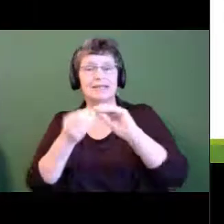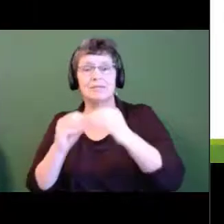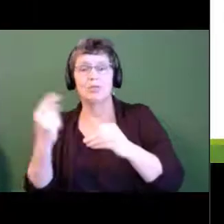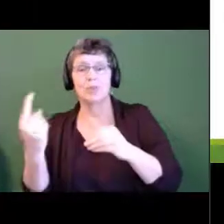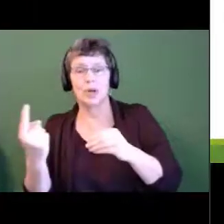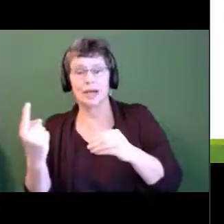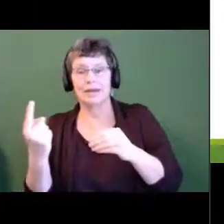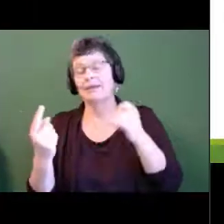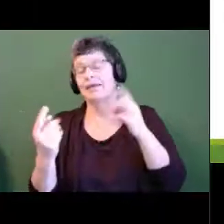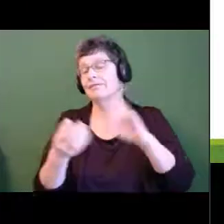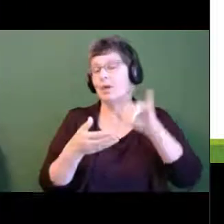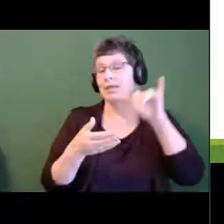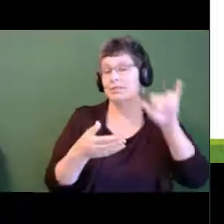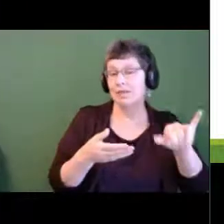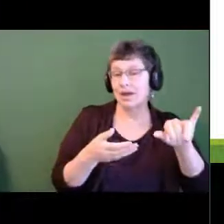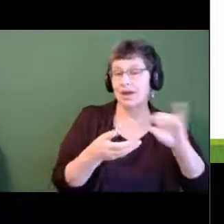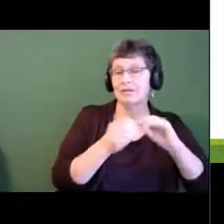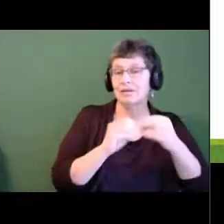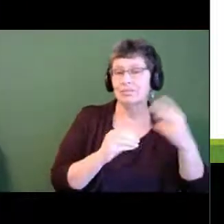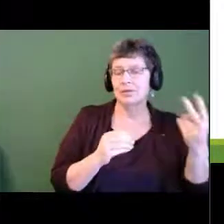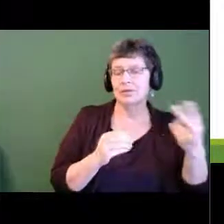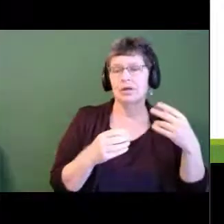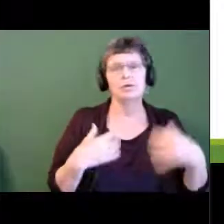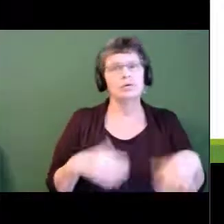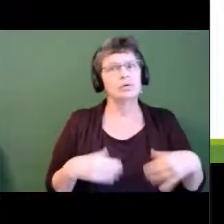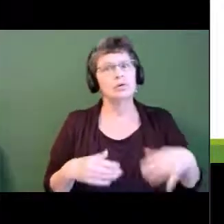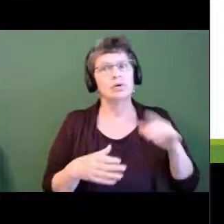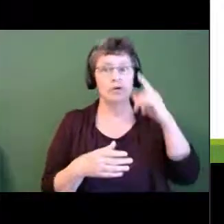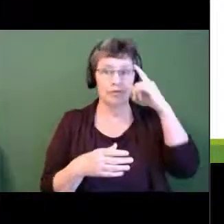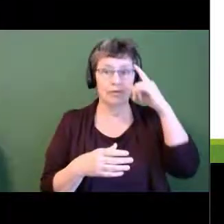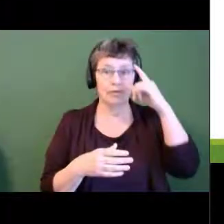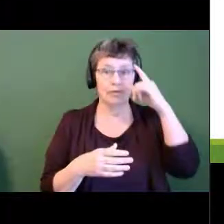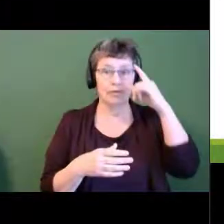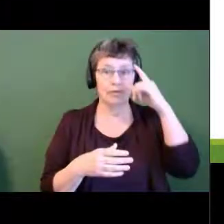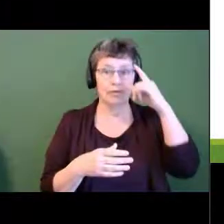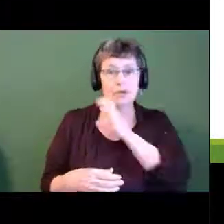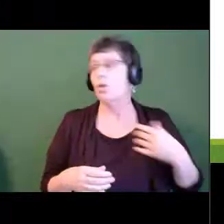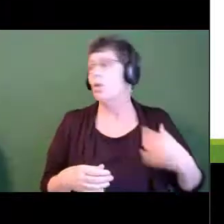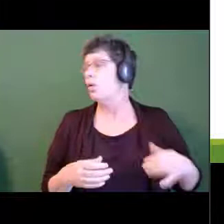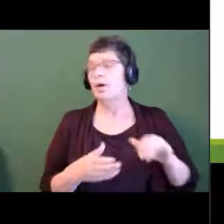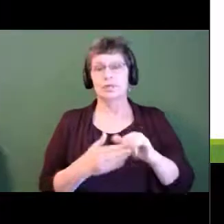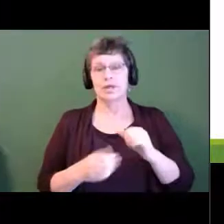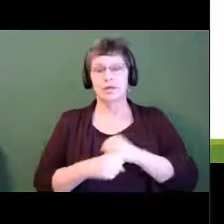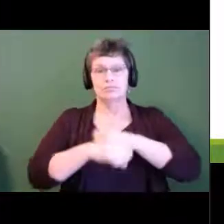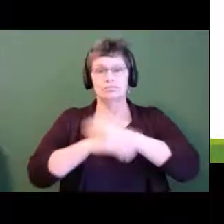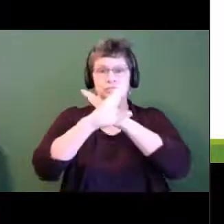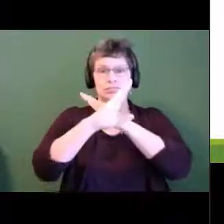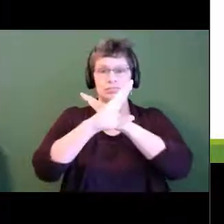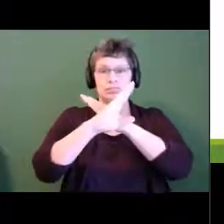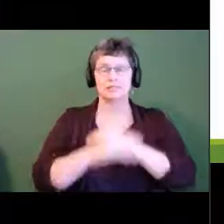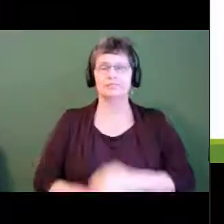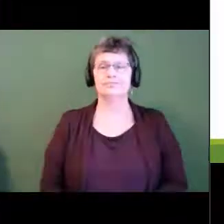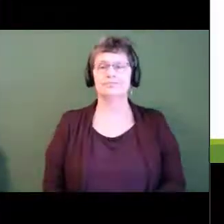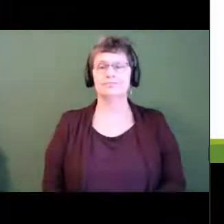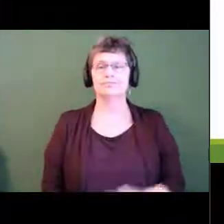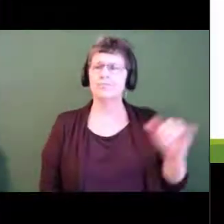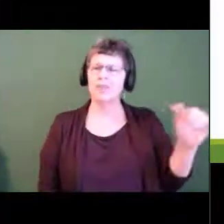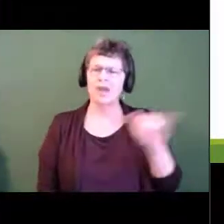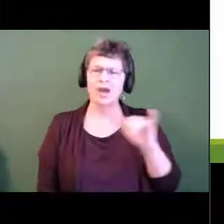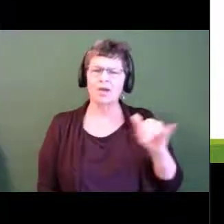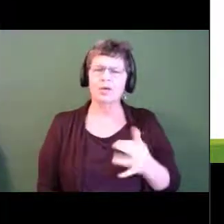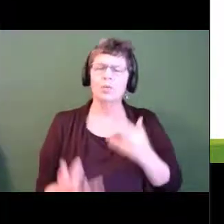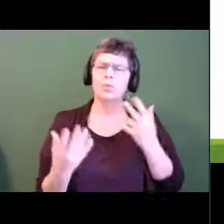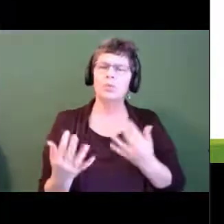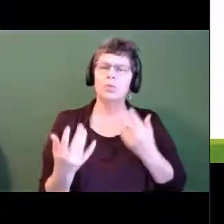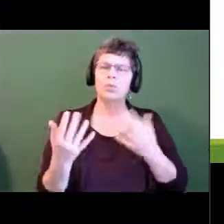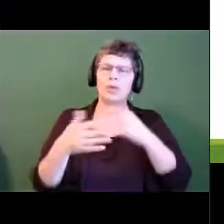seniors. Finding services through, you know, then there's wait lists. Services are capped. The services are too little or too late